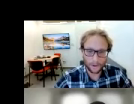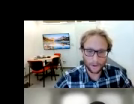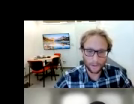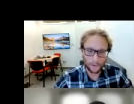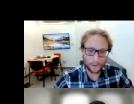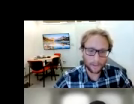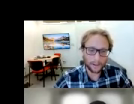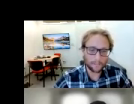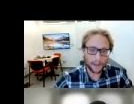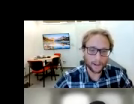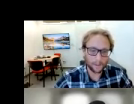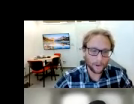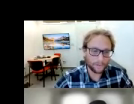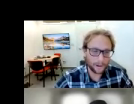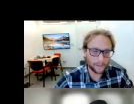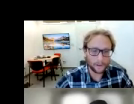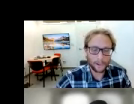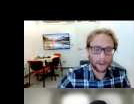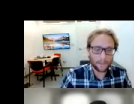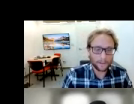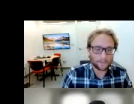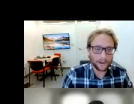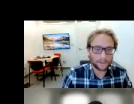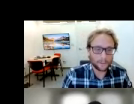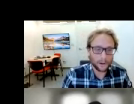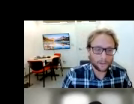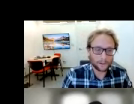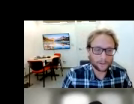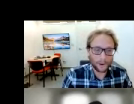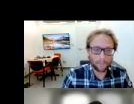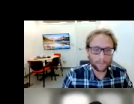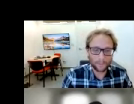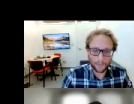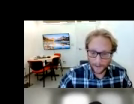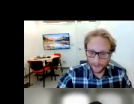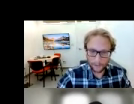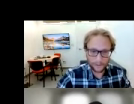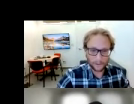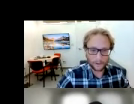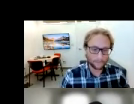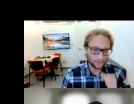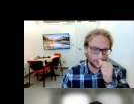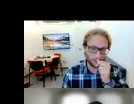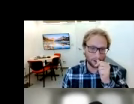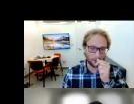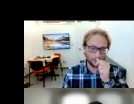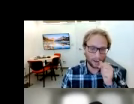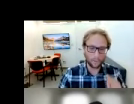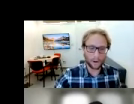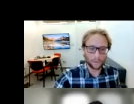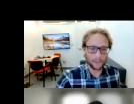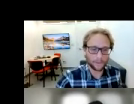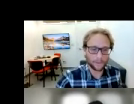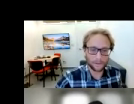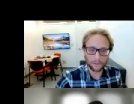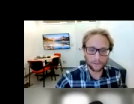fraction. What do I mean by axon water fraction? I mean the fraction of water that's trapped within axons versus the total amount of